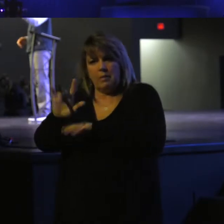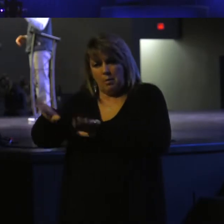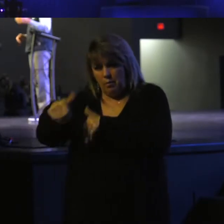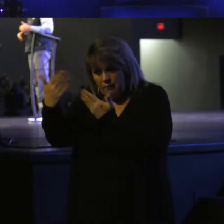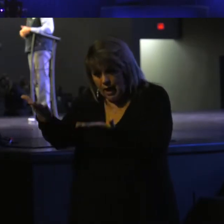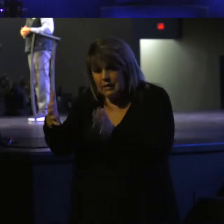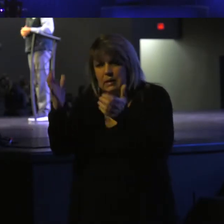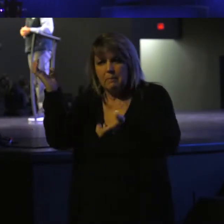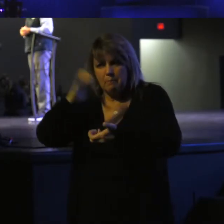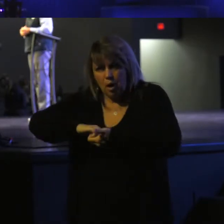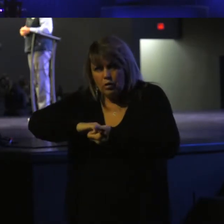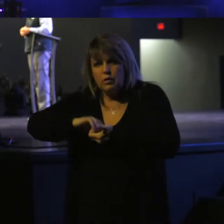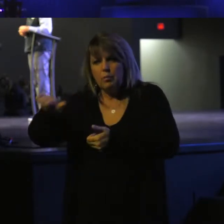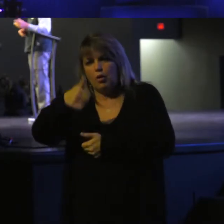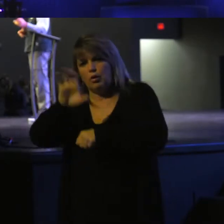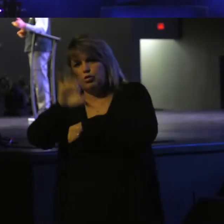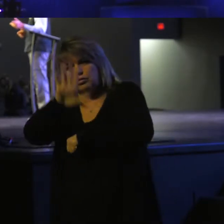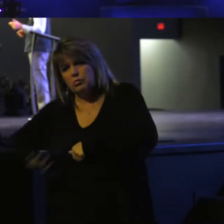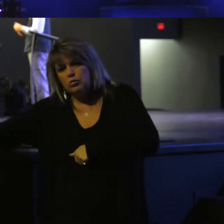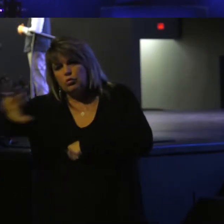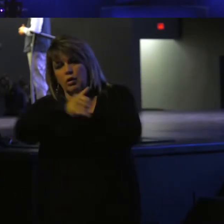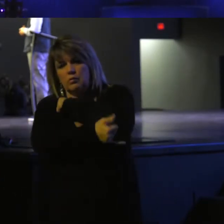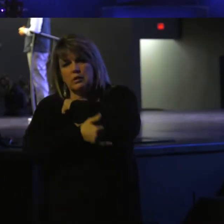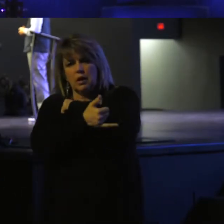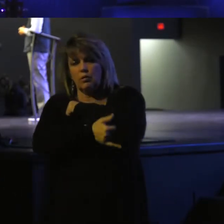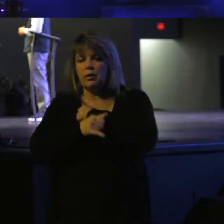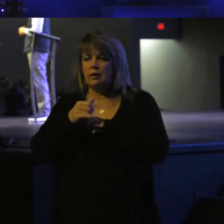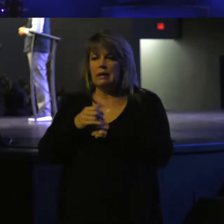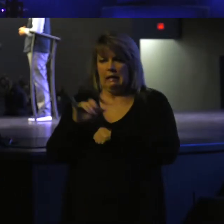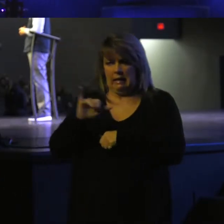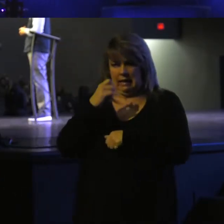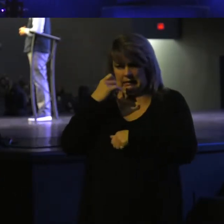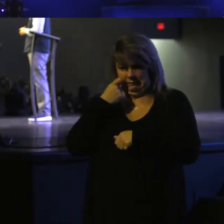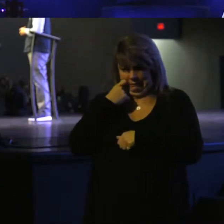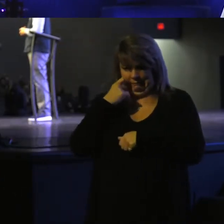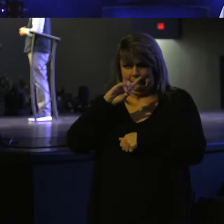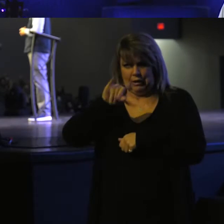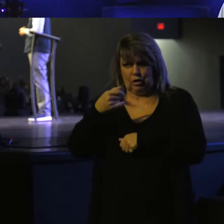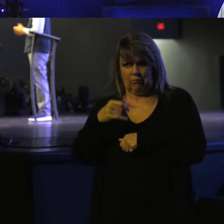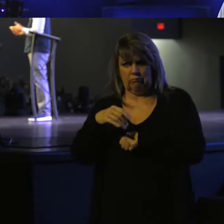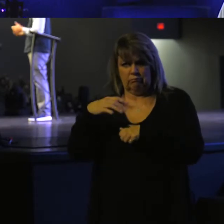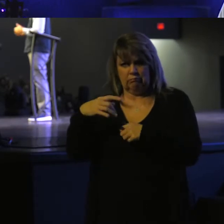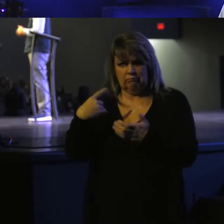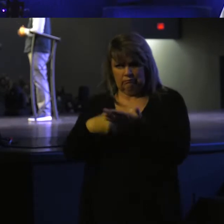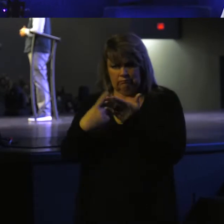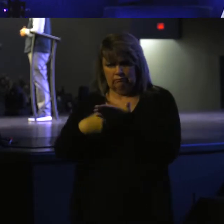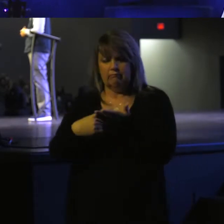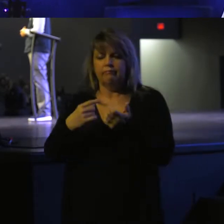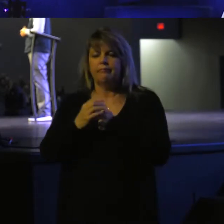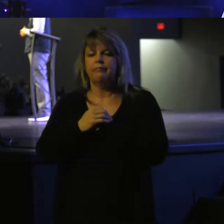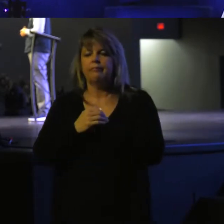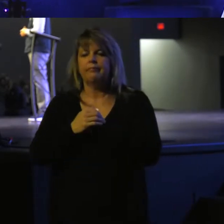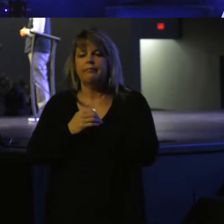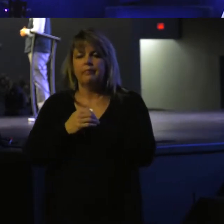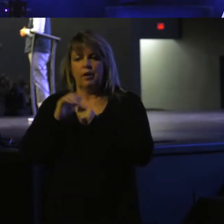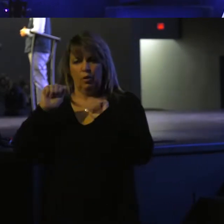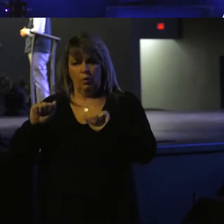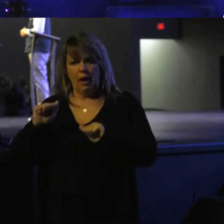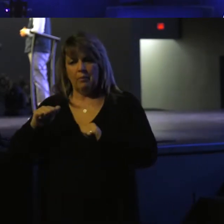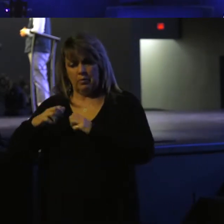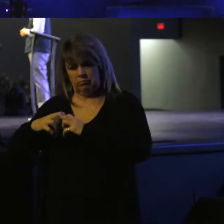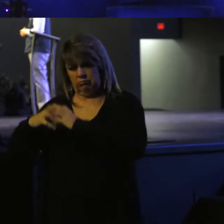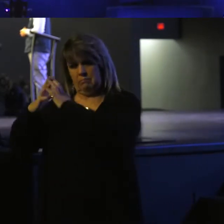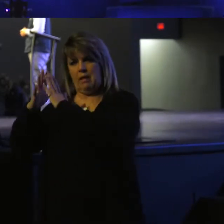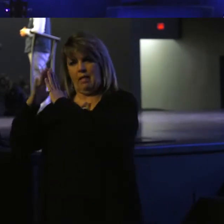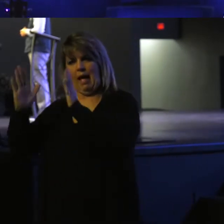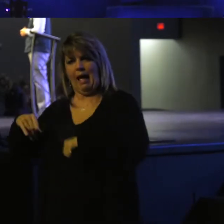in partnership with other churches across the country, as Pastor DJ referenced, you're able to build a